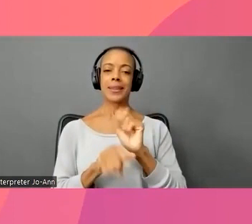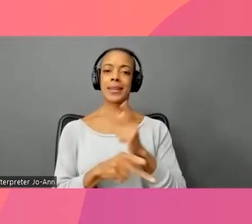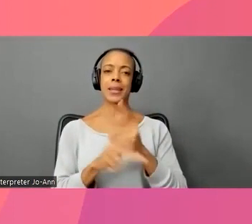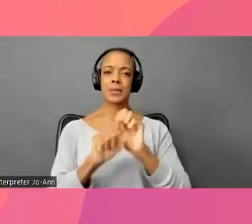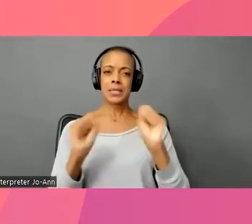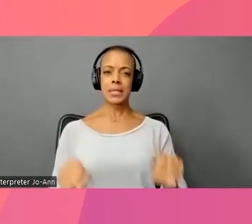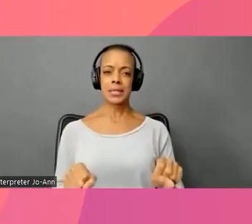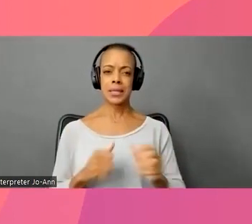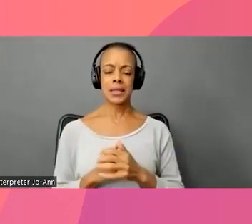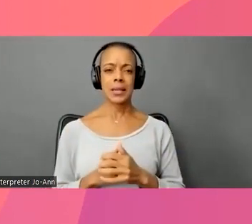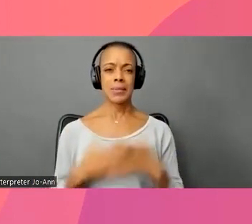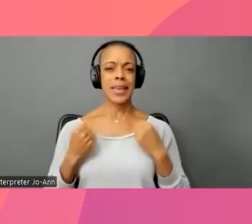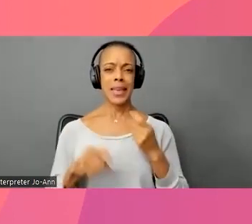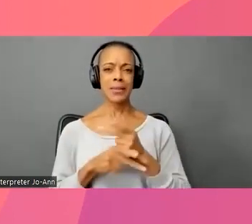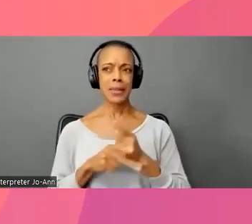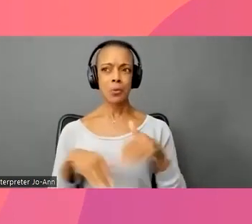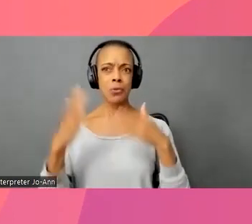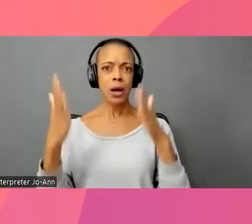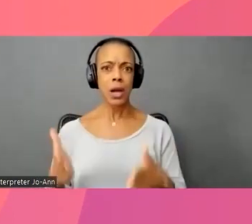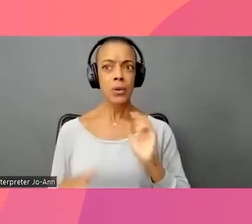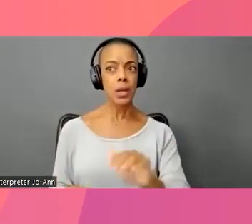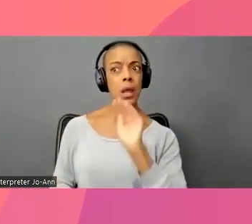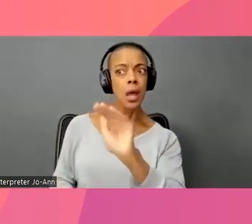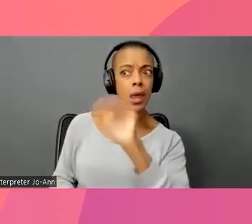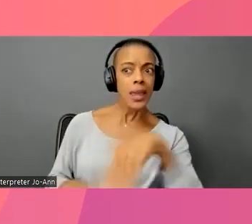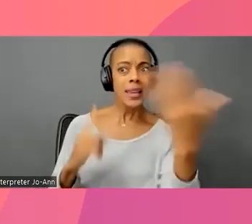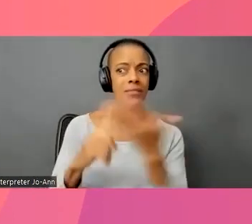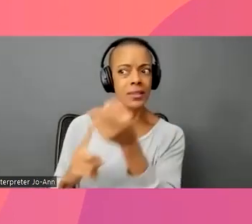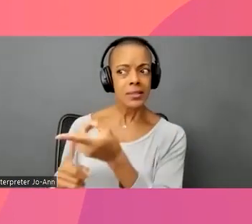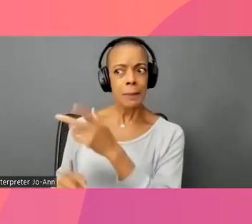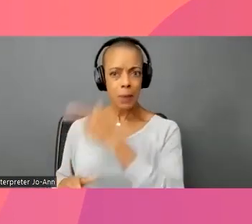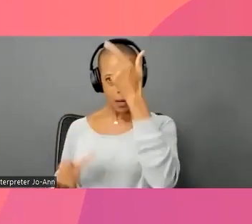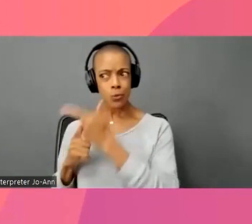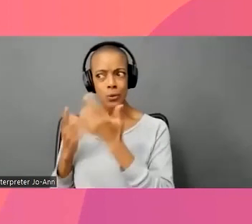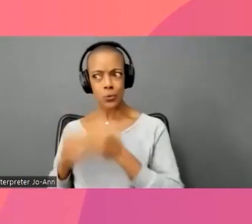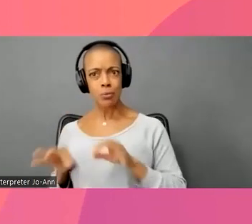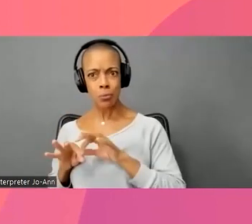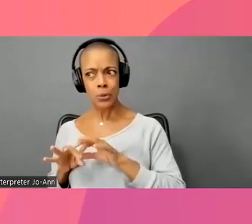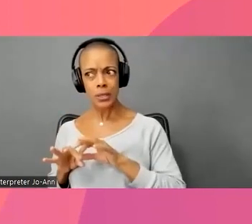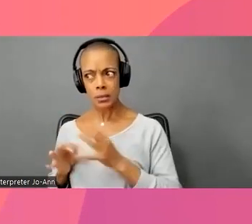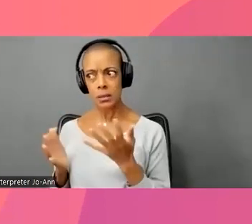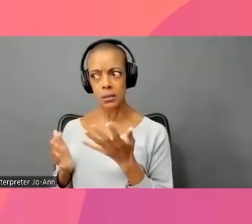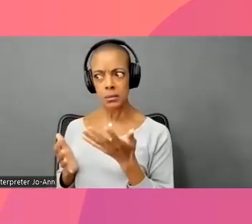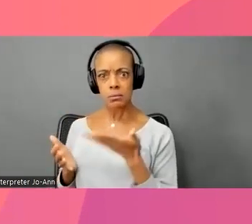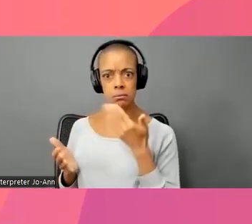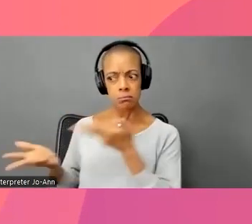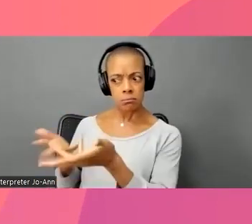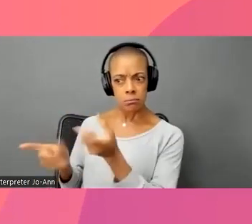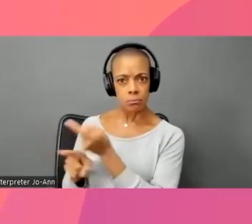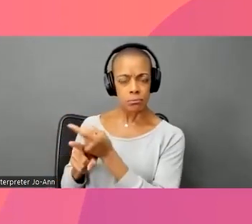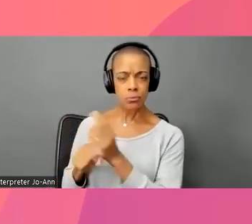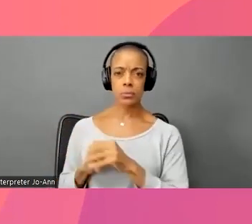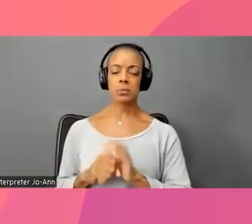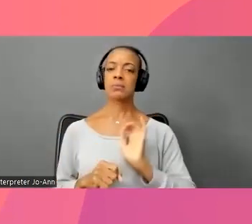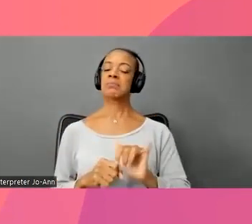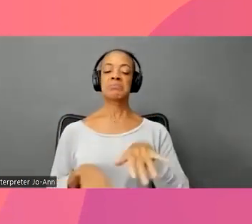healthcare and healthcare providers had to be convinced that his life mattered and he deserved care. These experiences for me solidified my